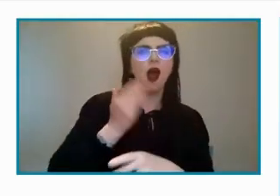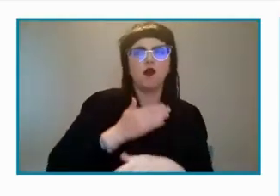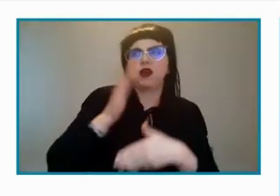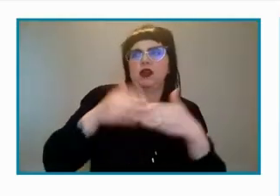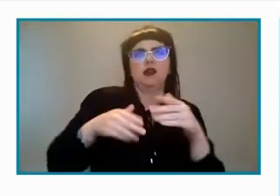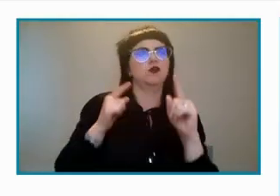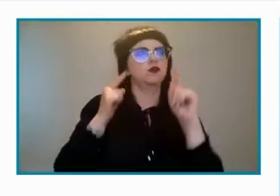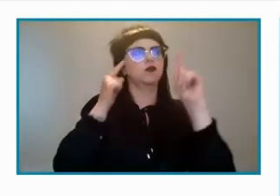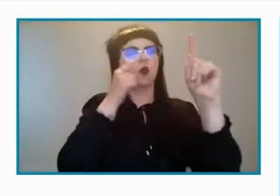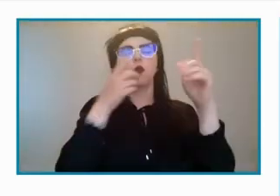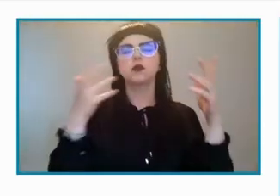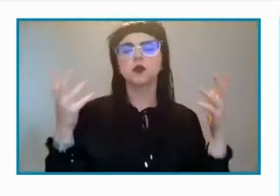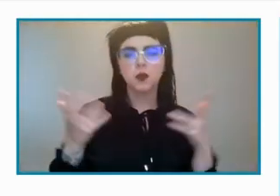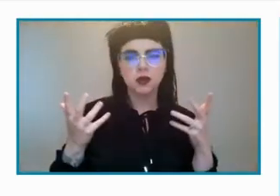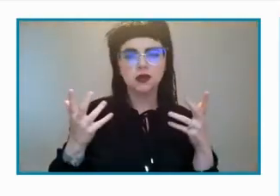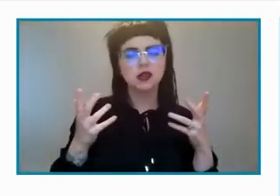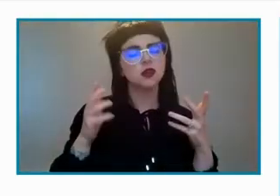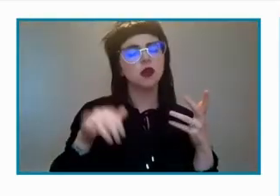really valuable.